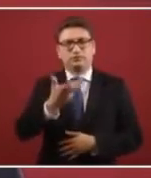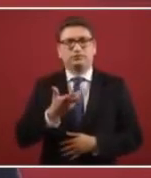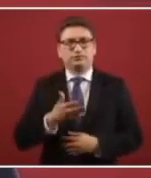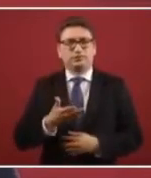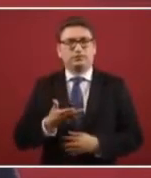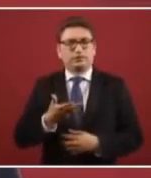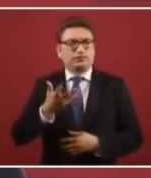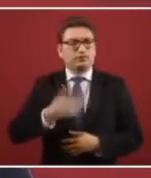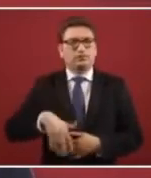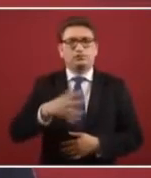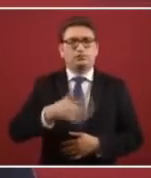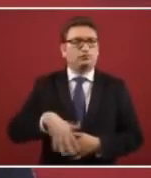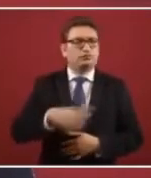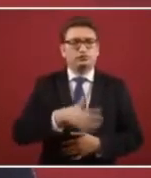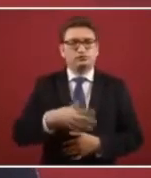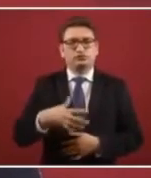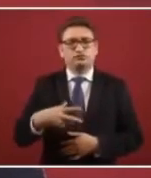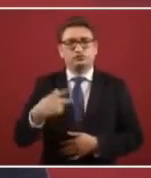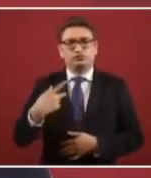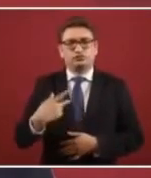to find